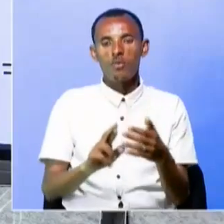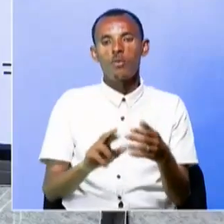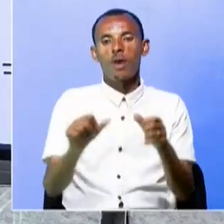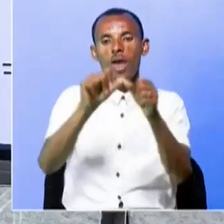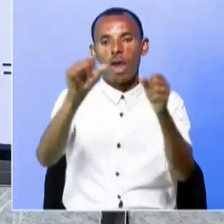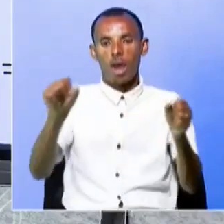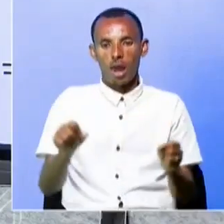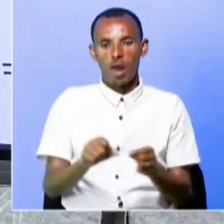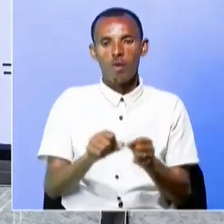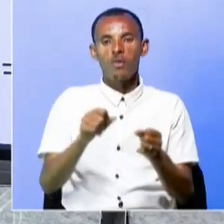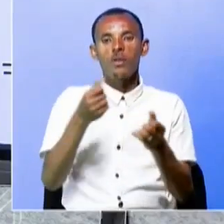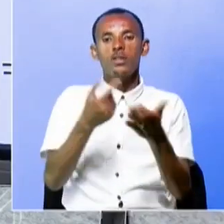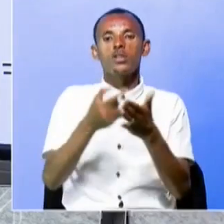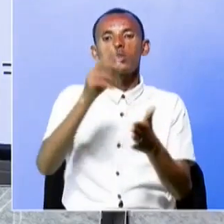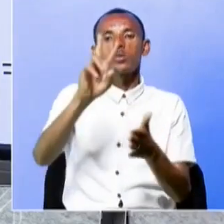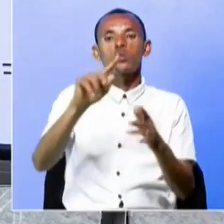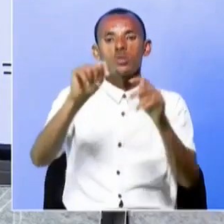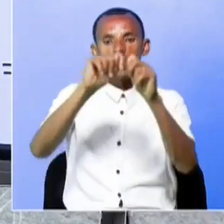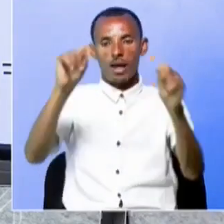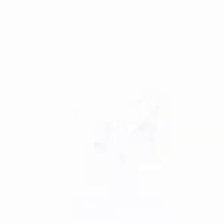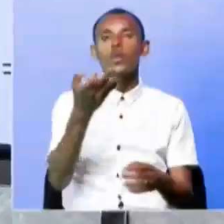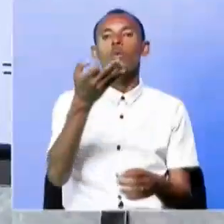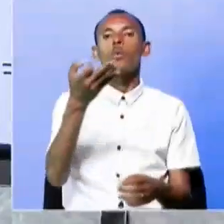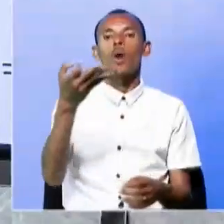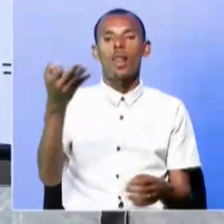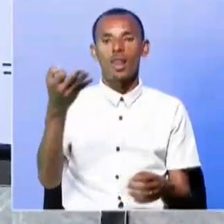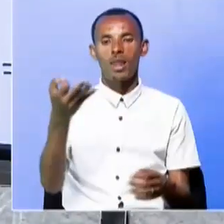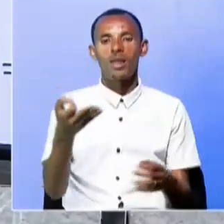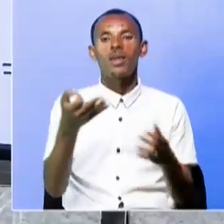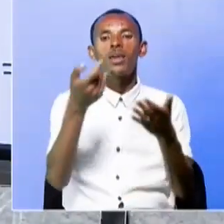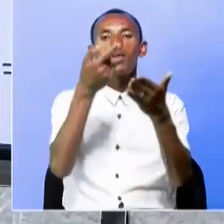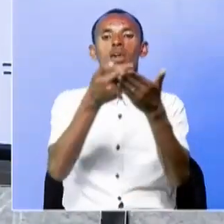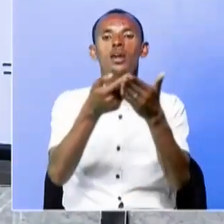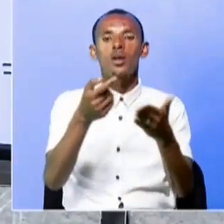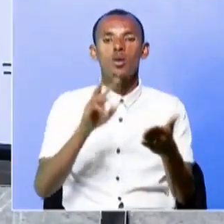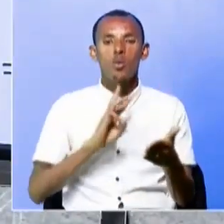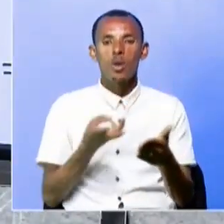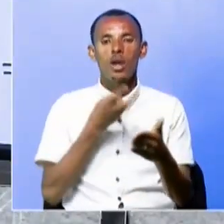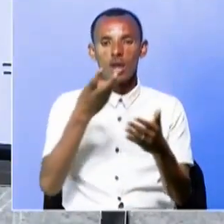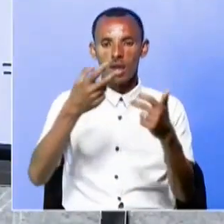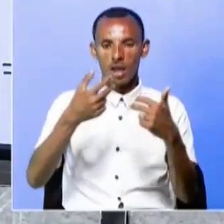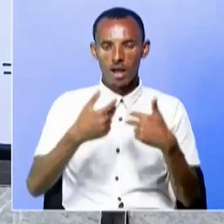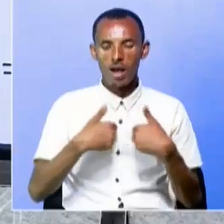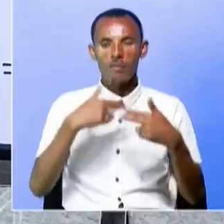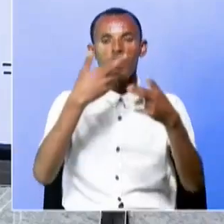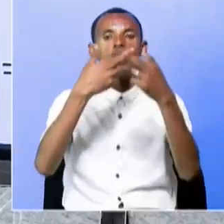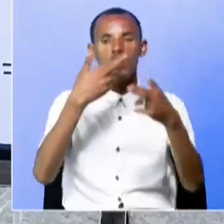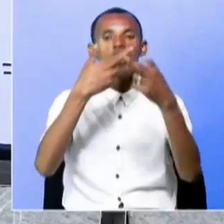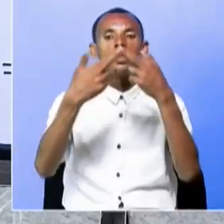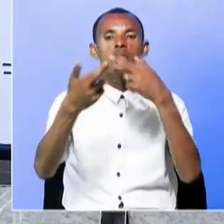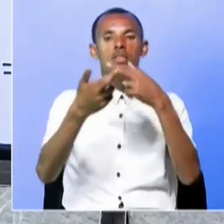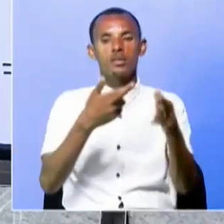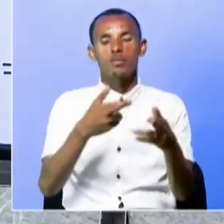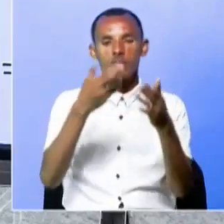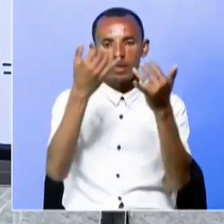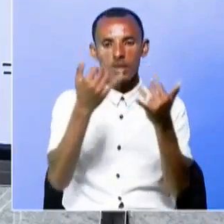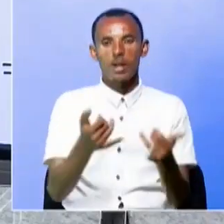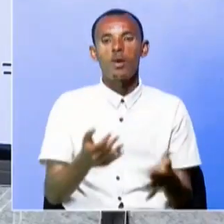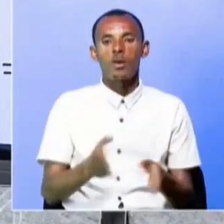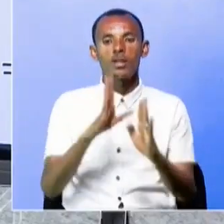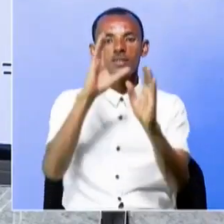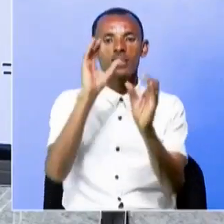two triangles looks like. Okay. Here we already have a certain relationship. Now let's calculate,